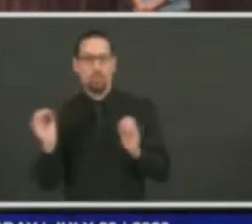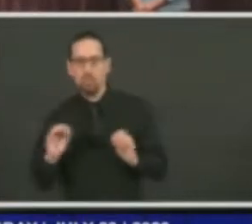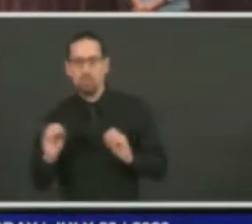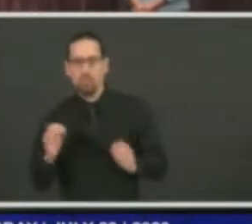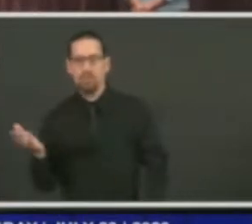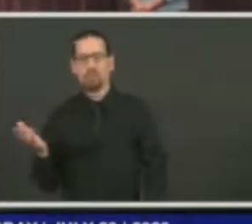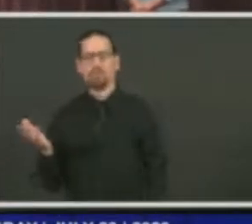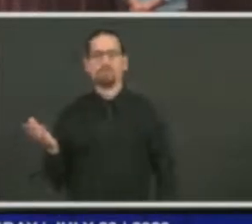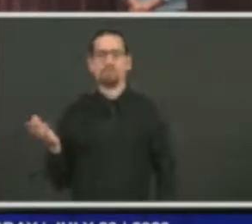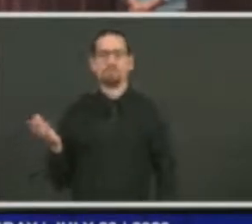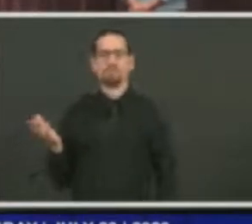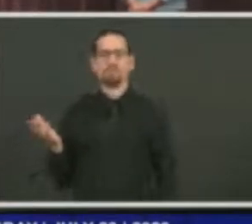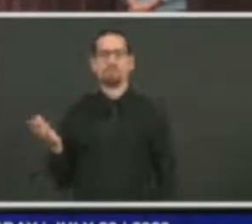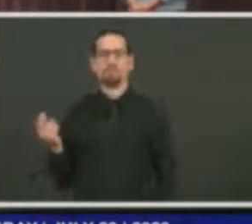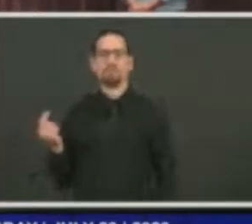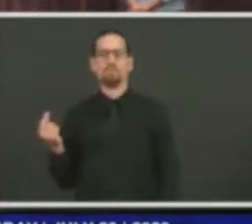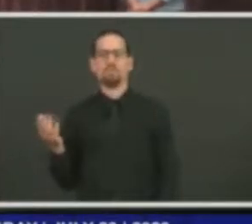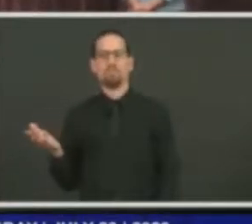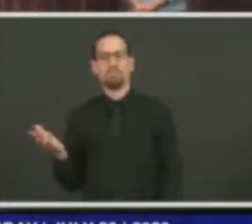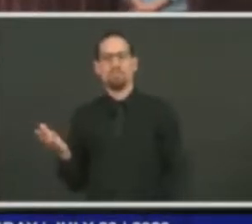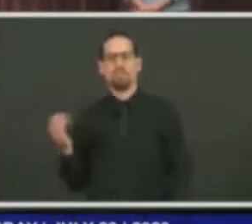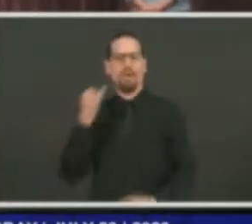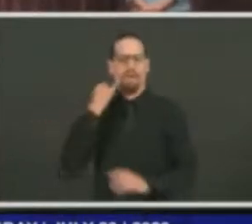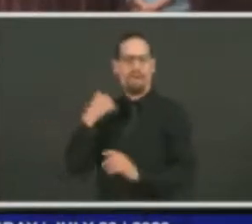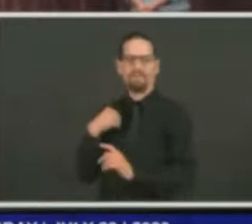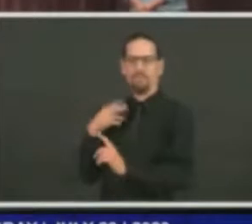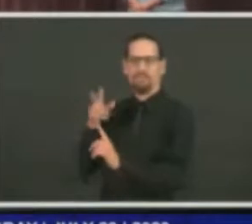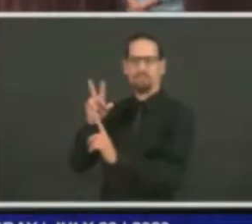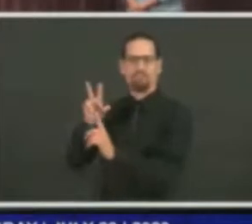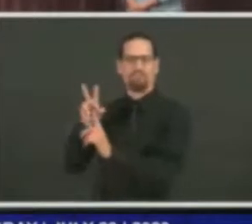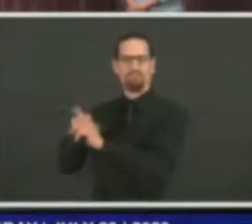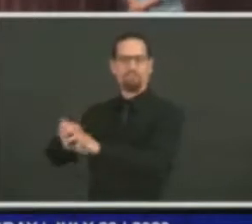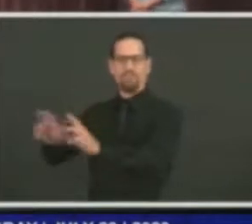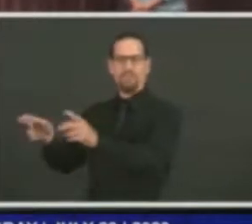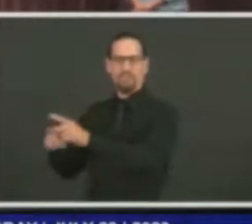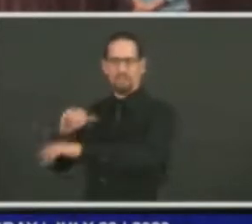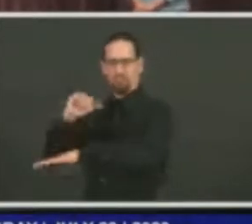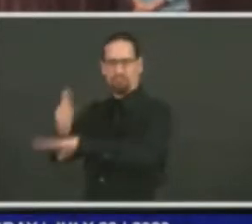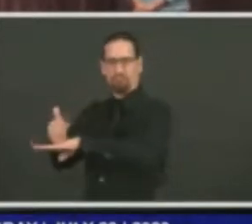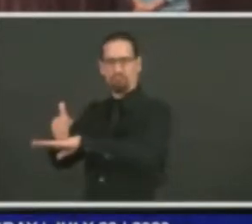by putting municipal readiness as a criterion, and again, not that we shouldn't,